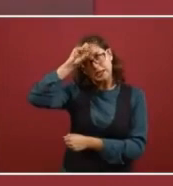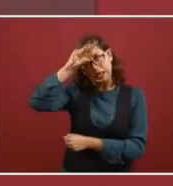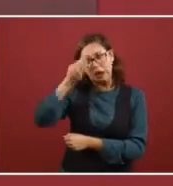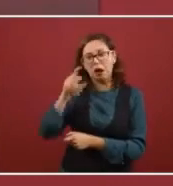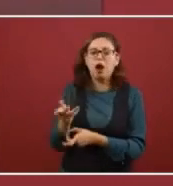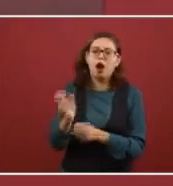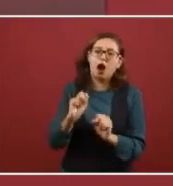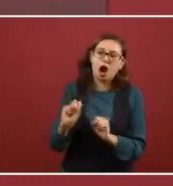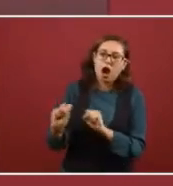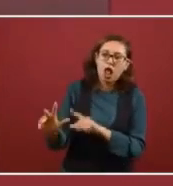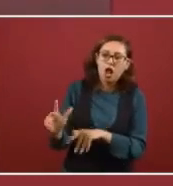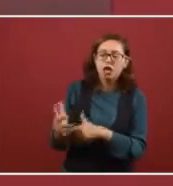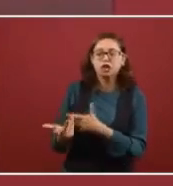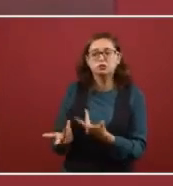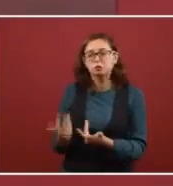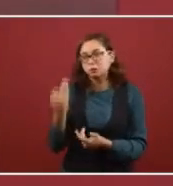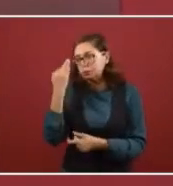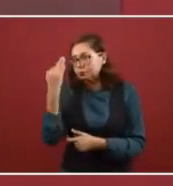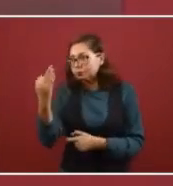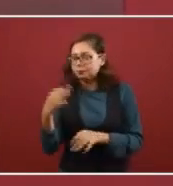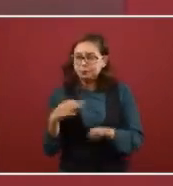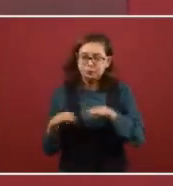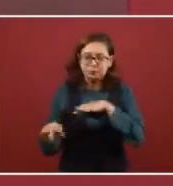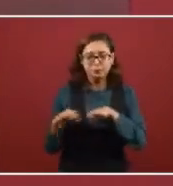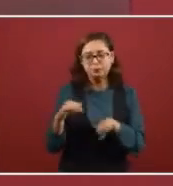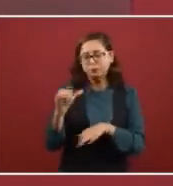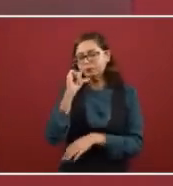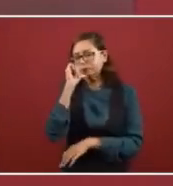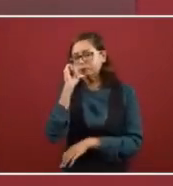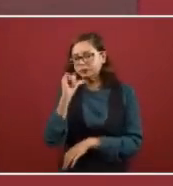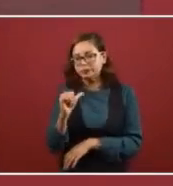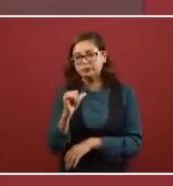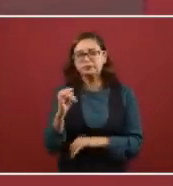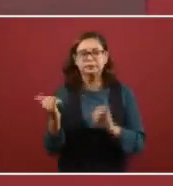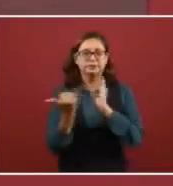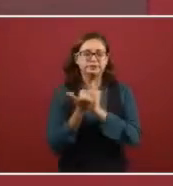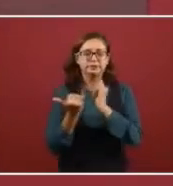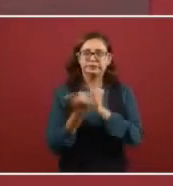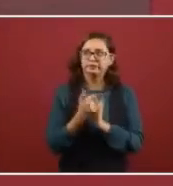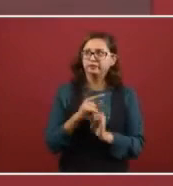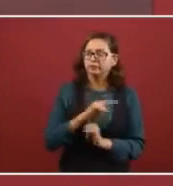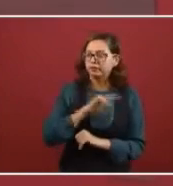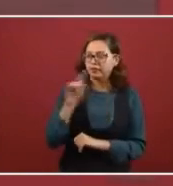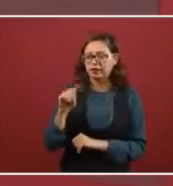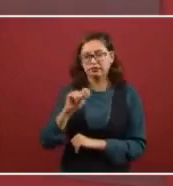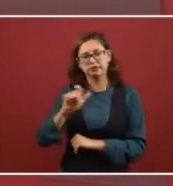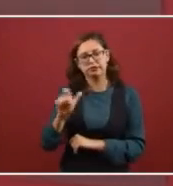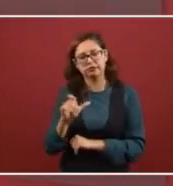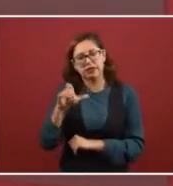that are stopped for a long time, Tasco,